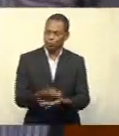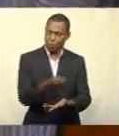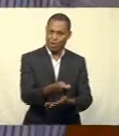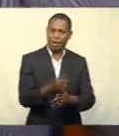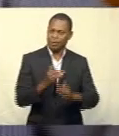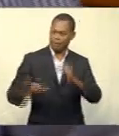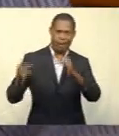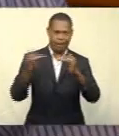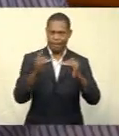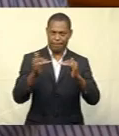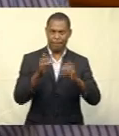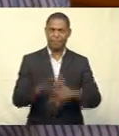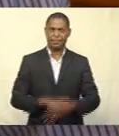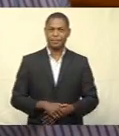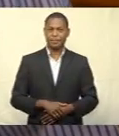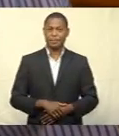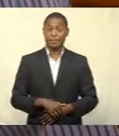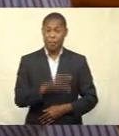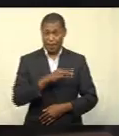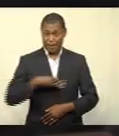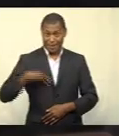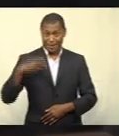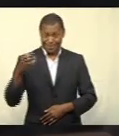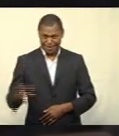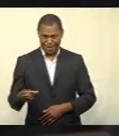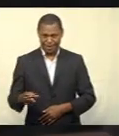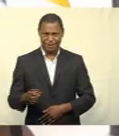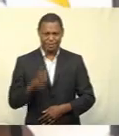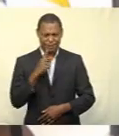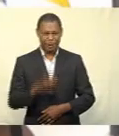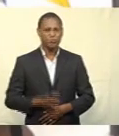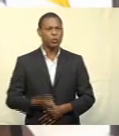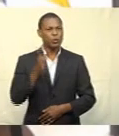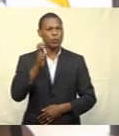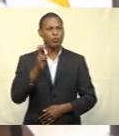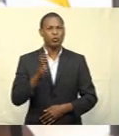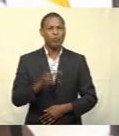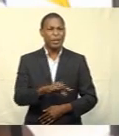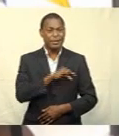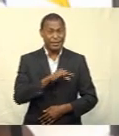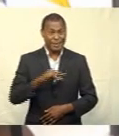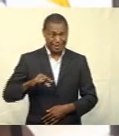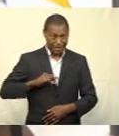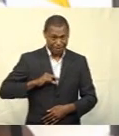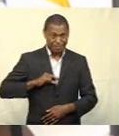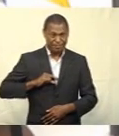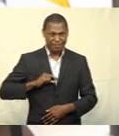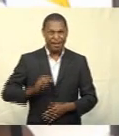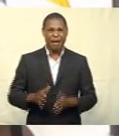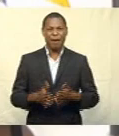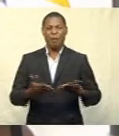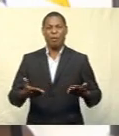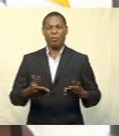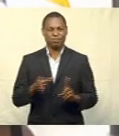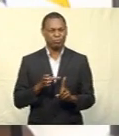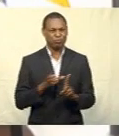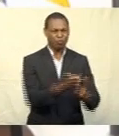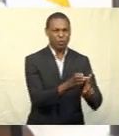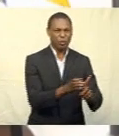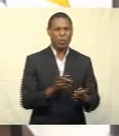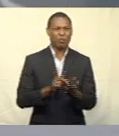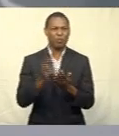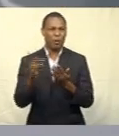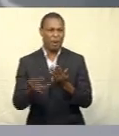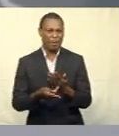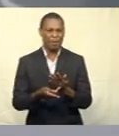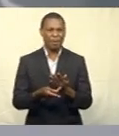Dr. Wangaina-Bete says the ministry only trains staff to help handle quarantine programs and procedures in place, including